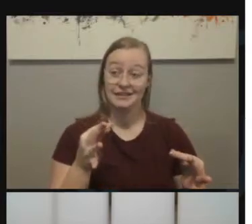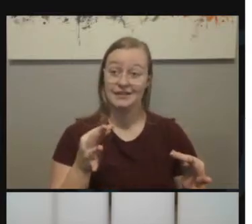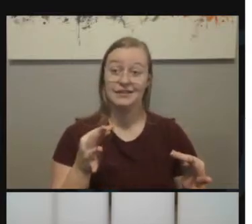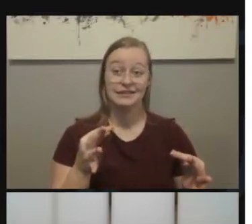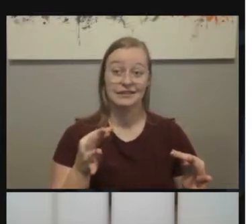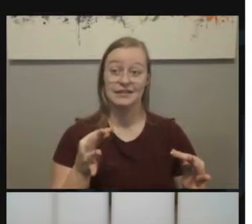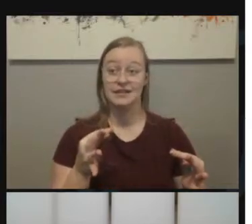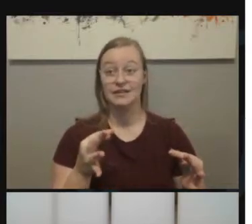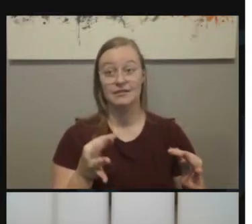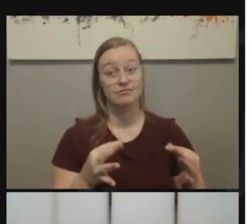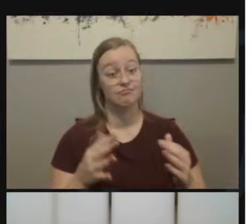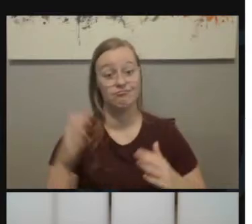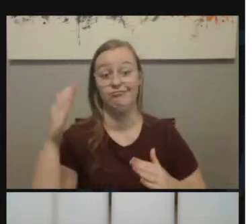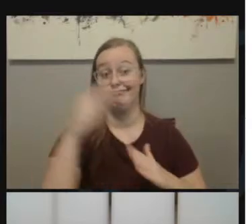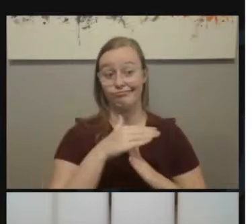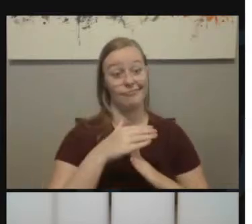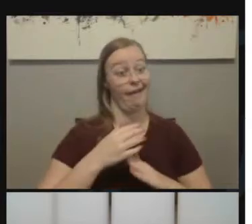the